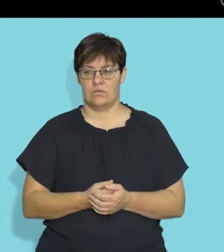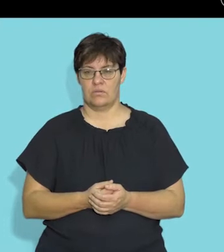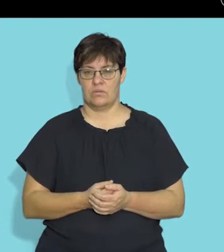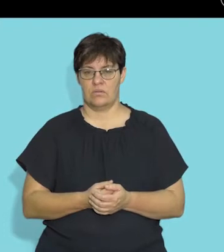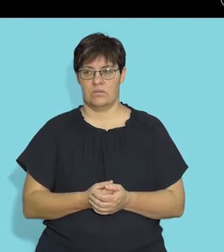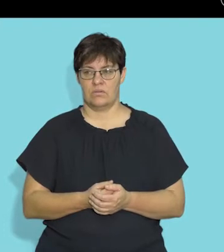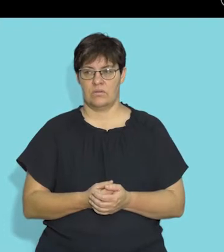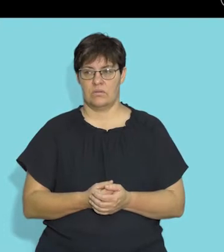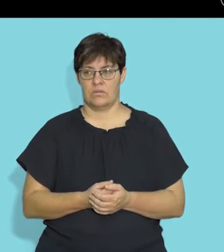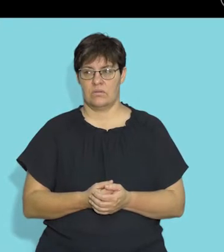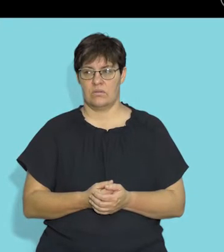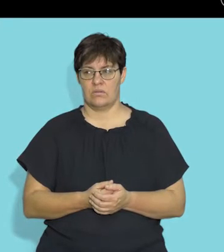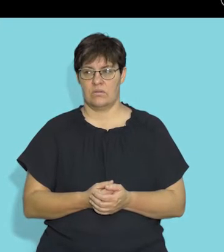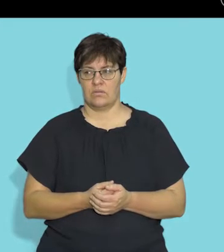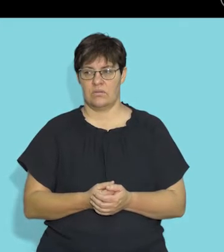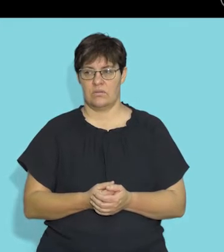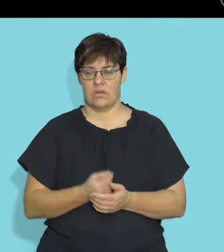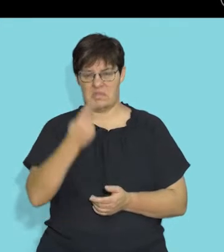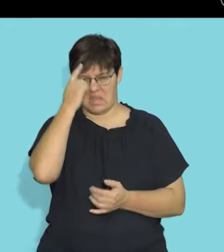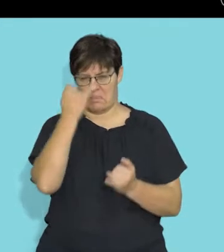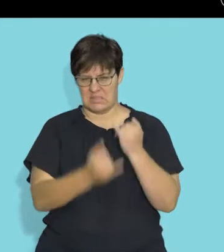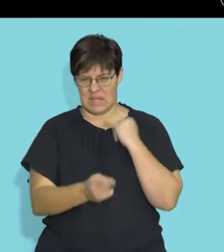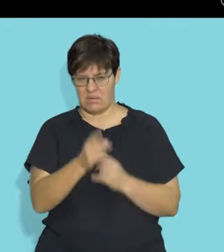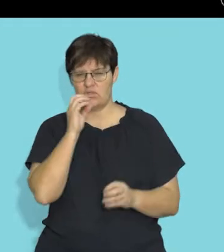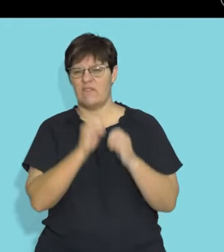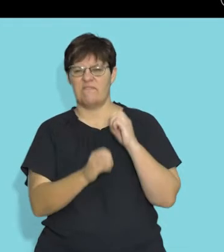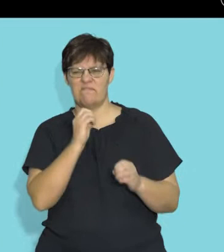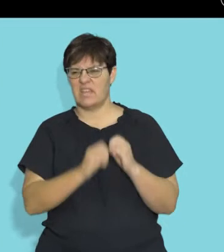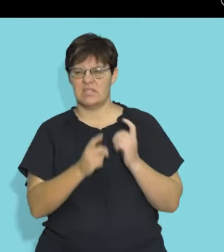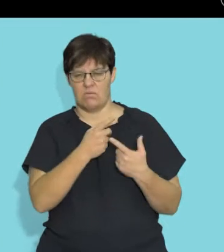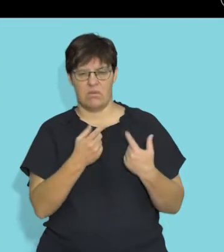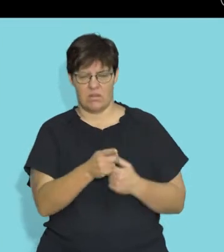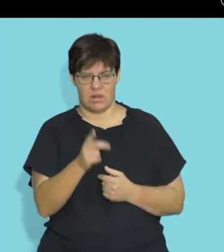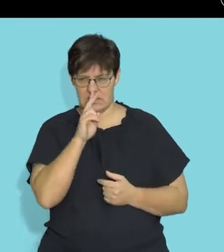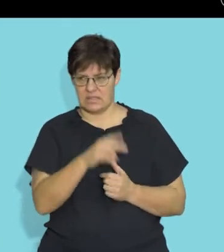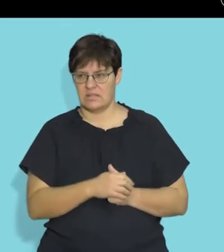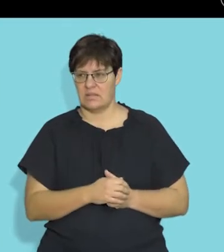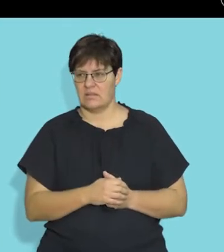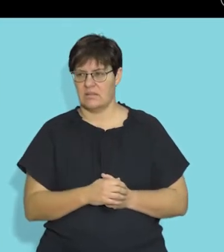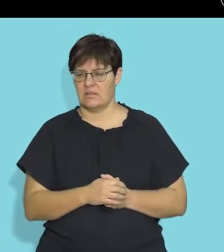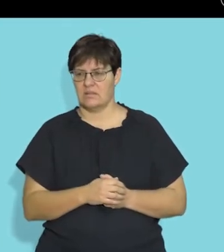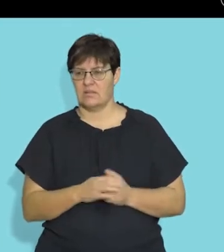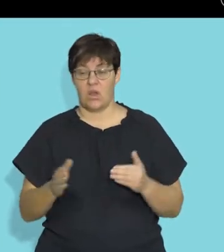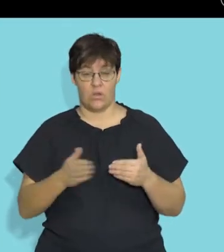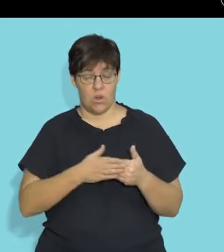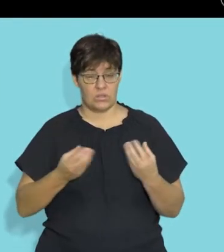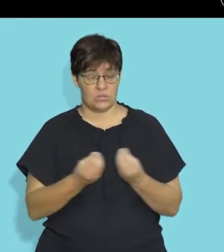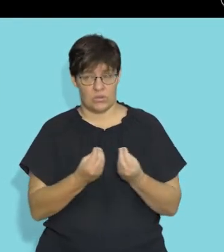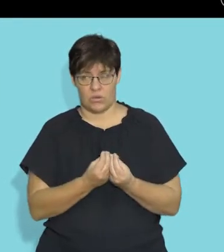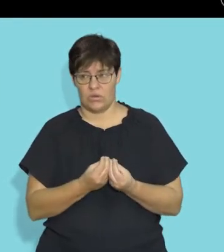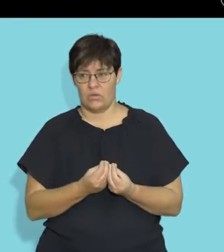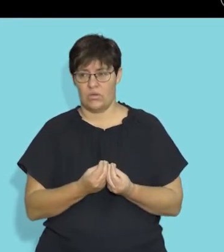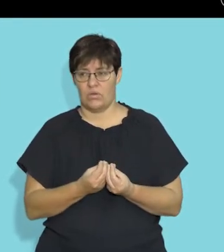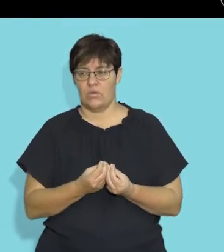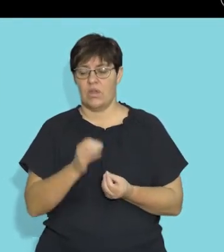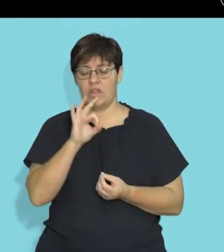I think there's an error here. Let's just fix it up while we are with it. Your closing stock